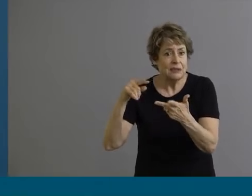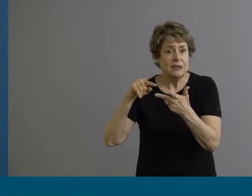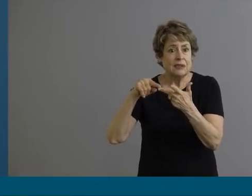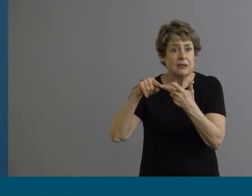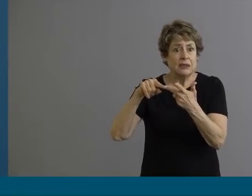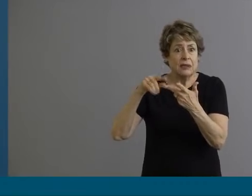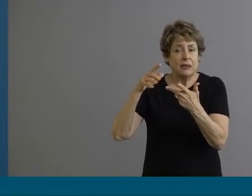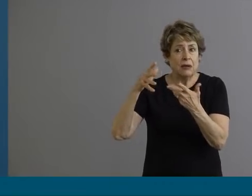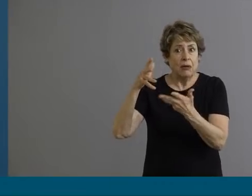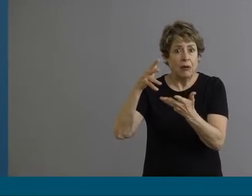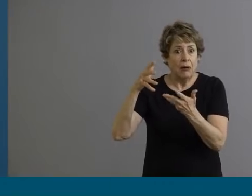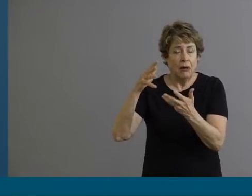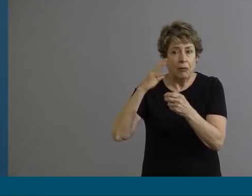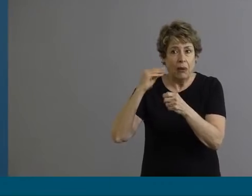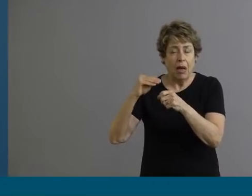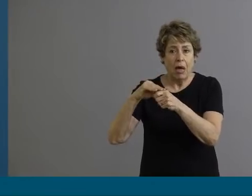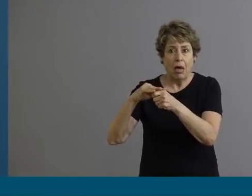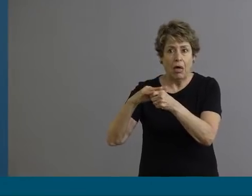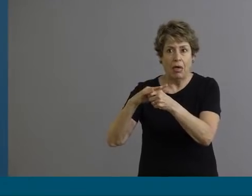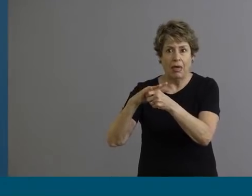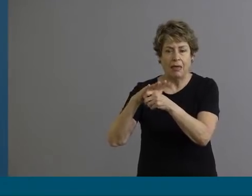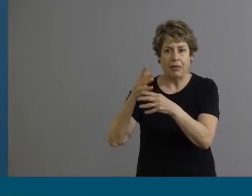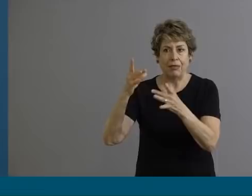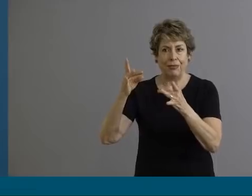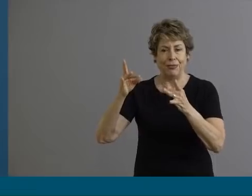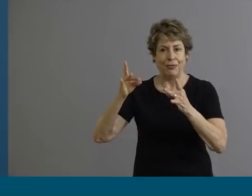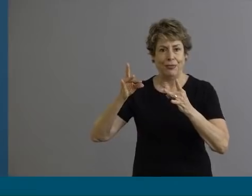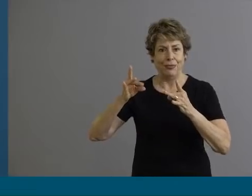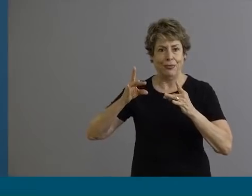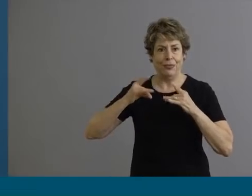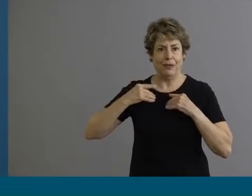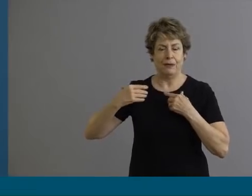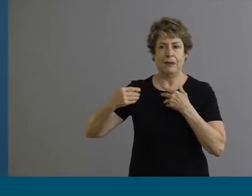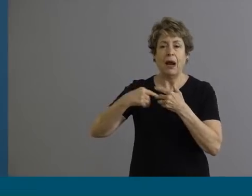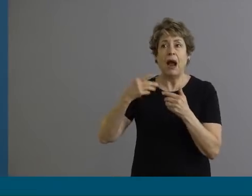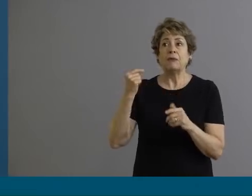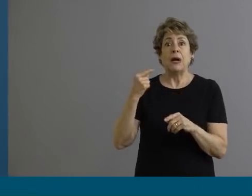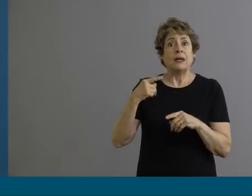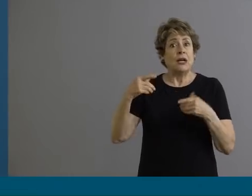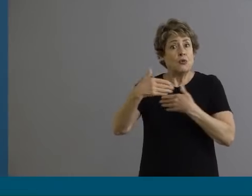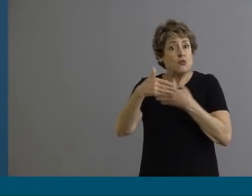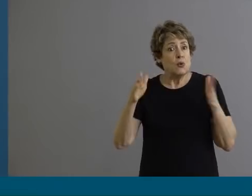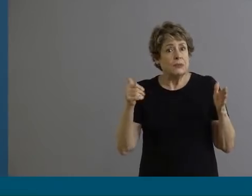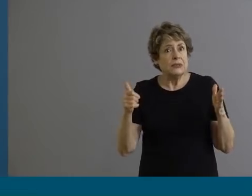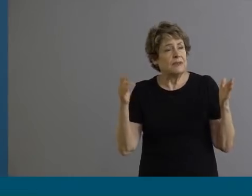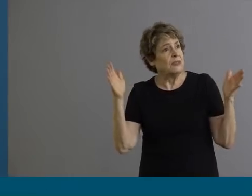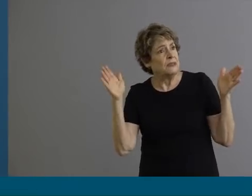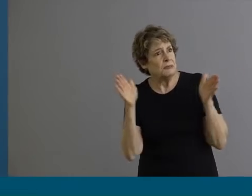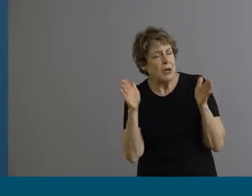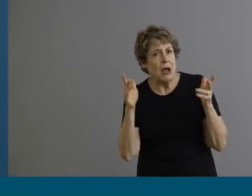an enclosed, non-well-ventilated area, that is going to increase your risk significantly.